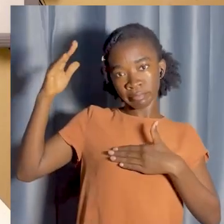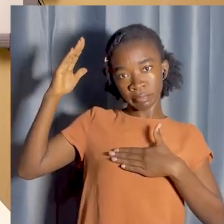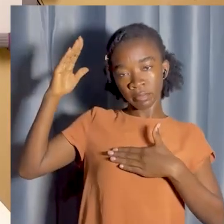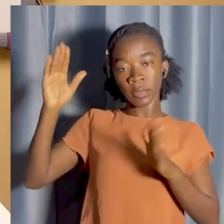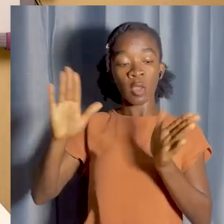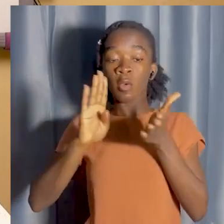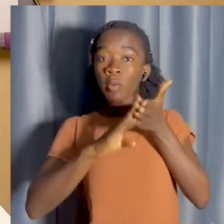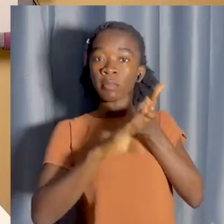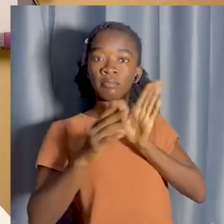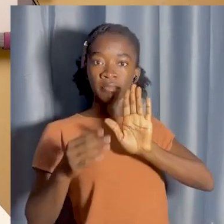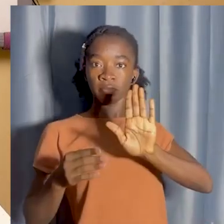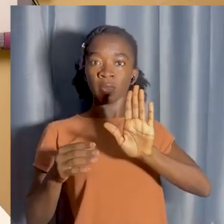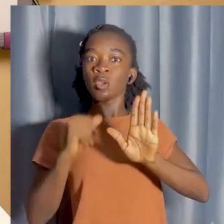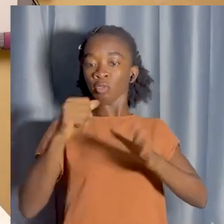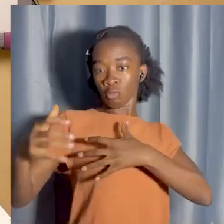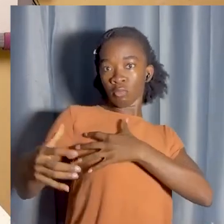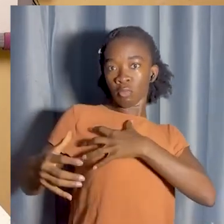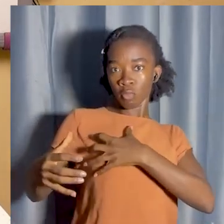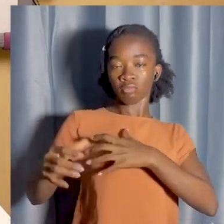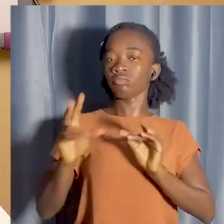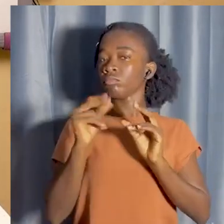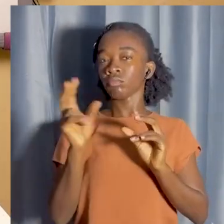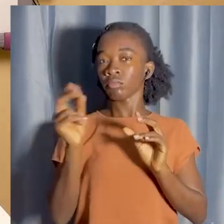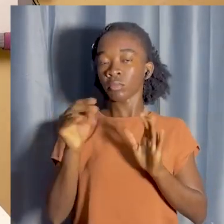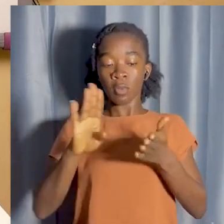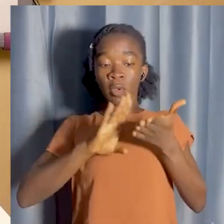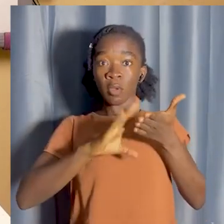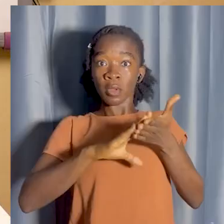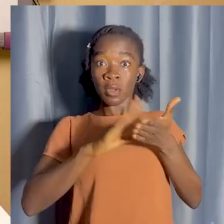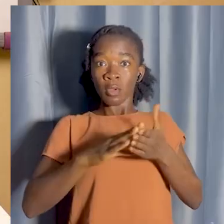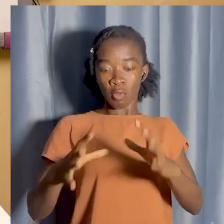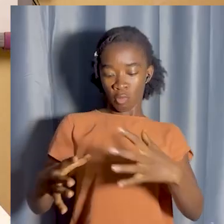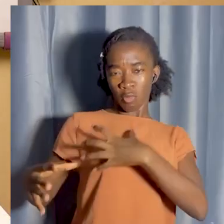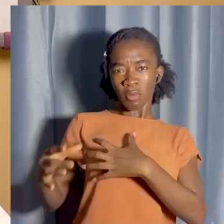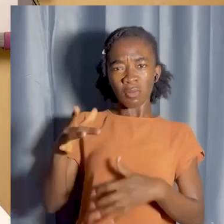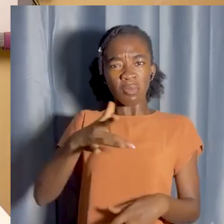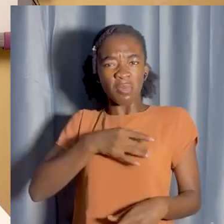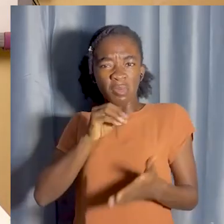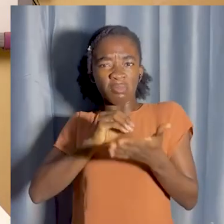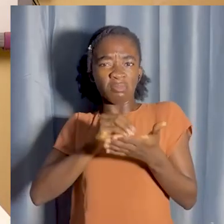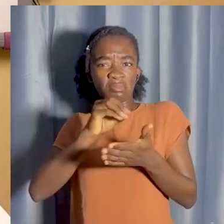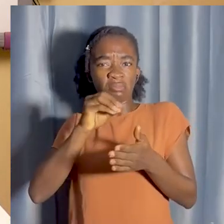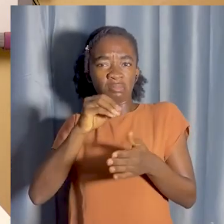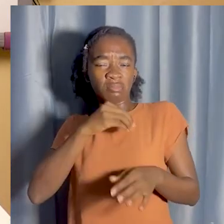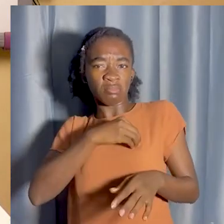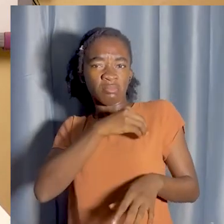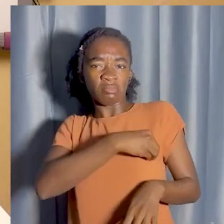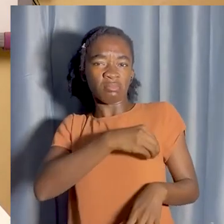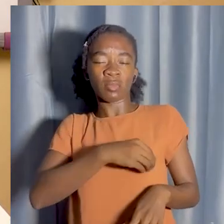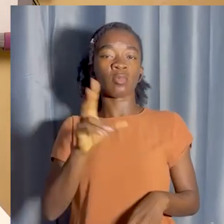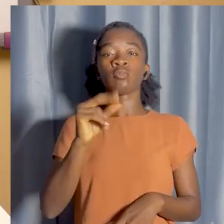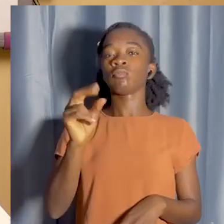fingers. So you are not holding the breast like that. If you hold the breast like that, it feels like there's a lump. And you hear people talking about the normal breast lump. There's